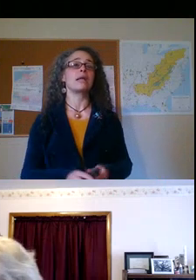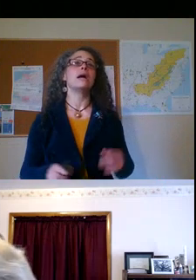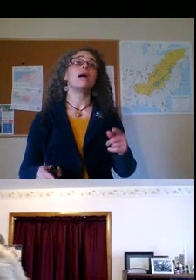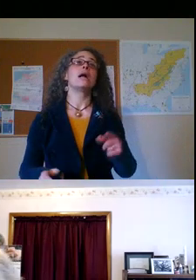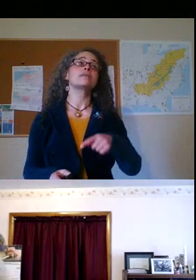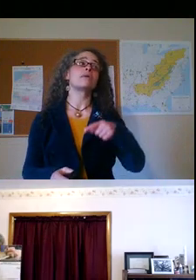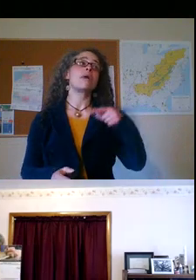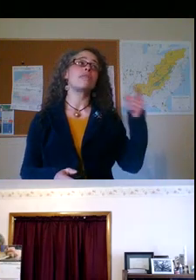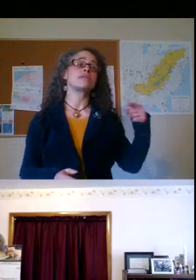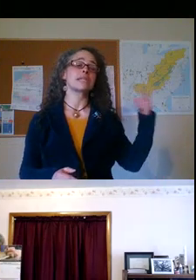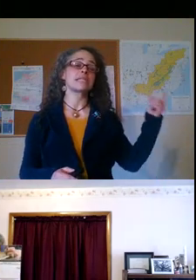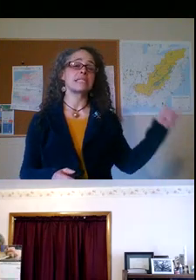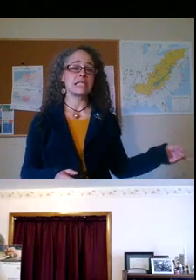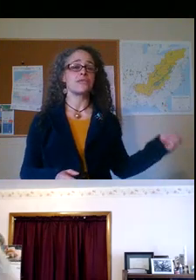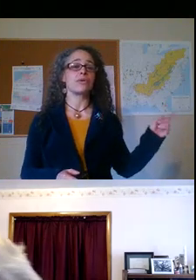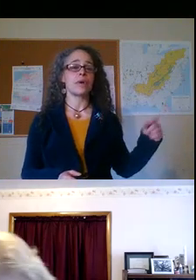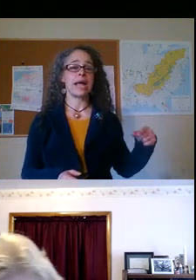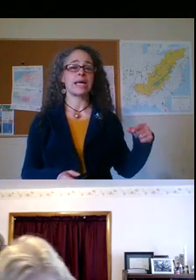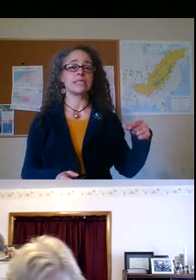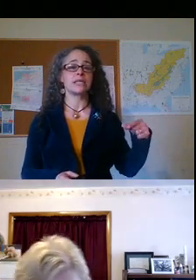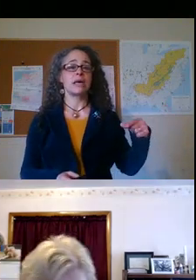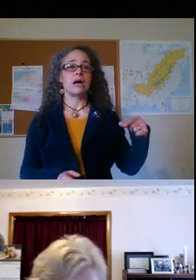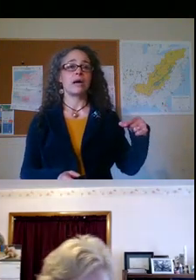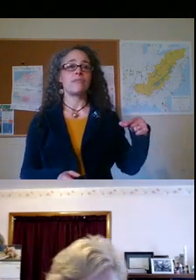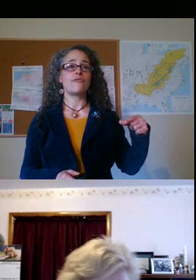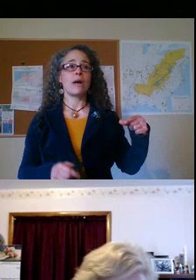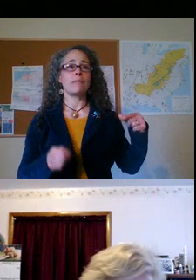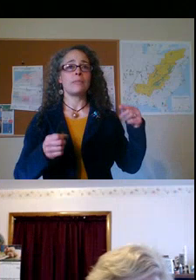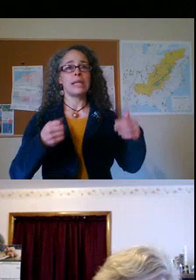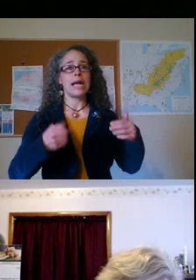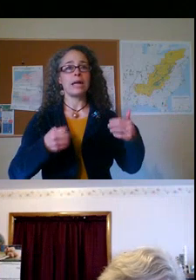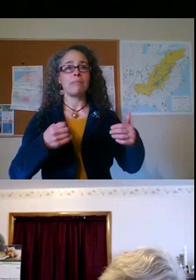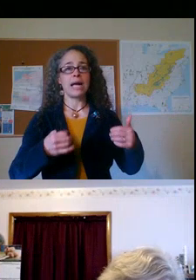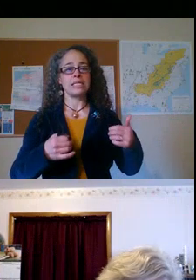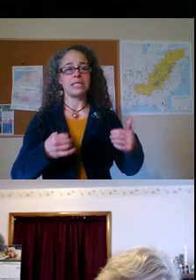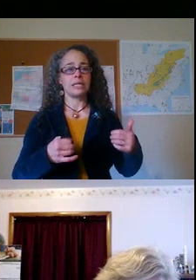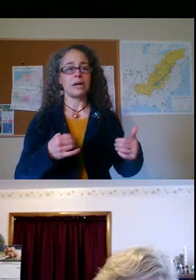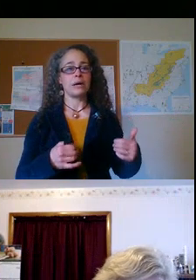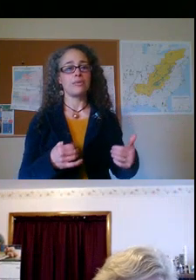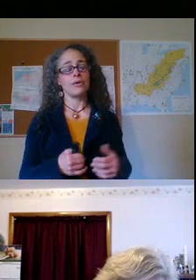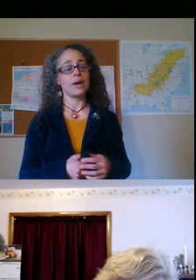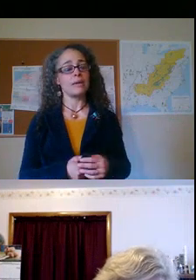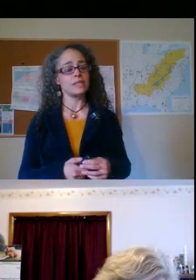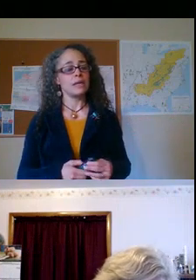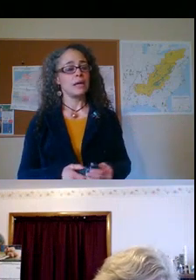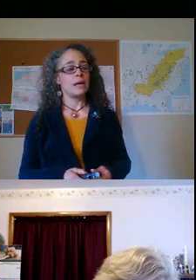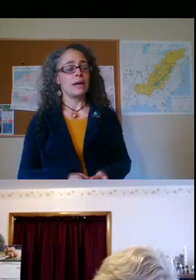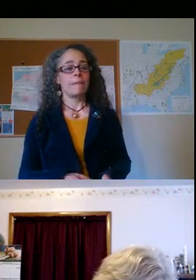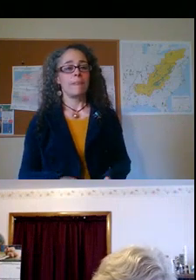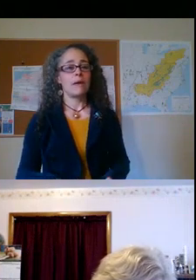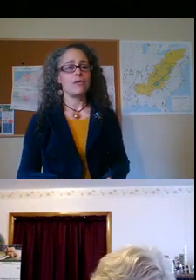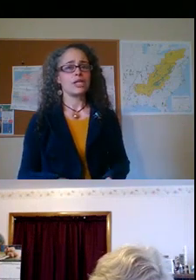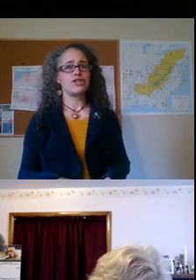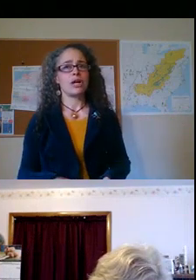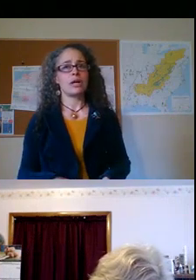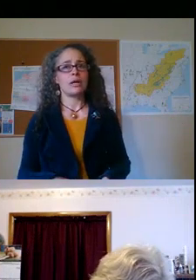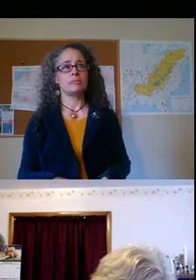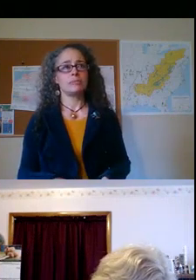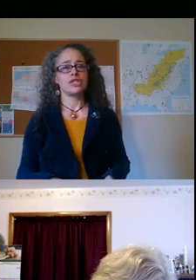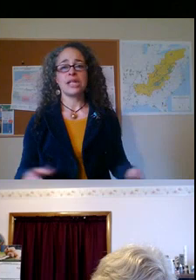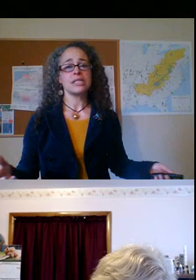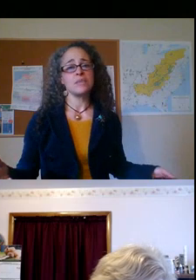and looking at also other successful grants from like-minded programs, of